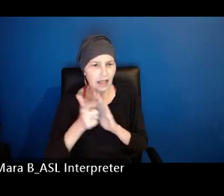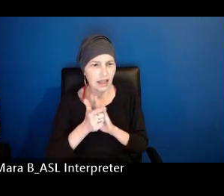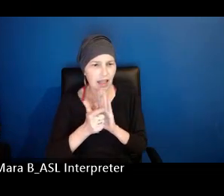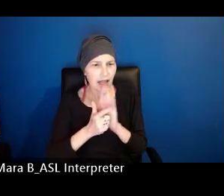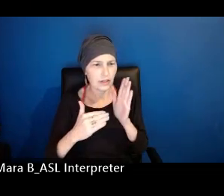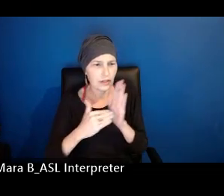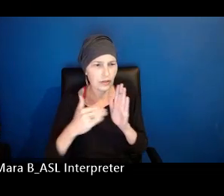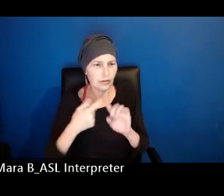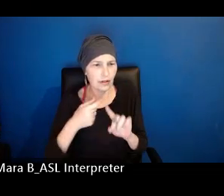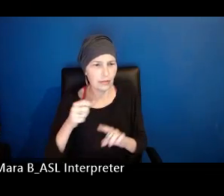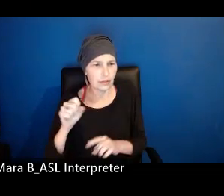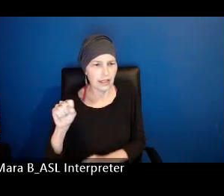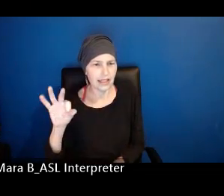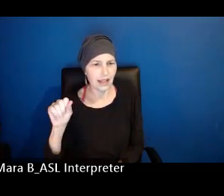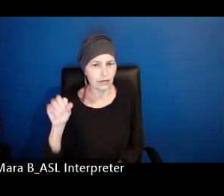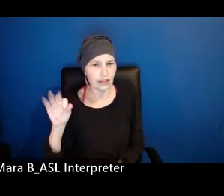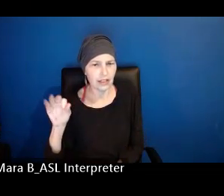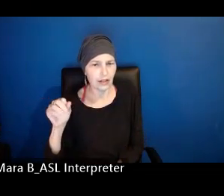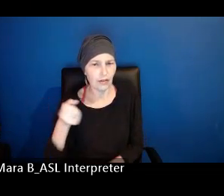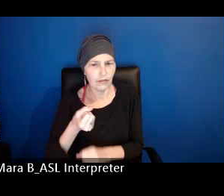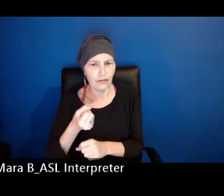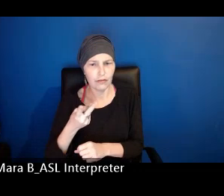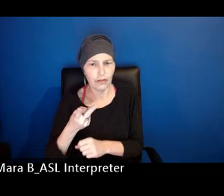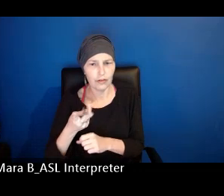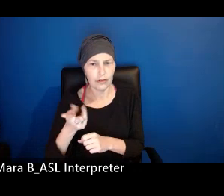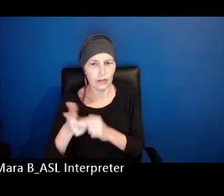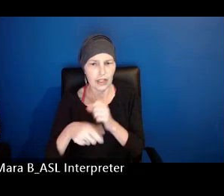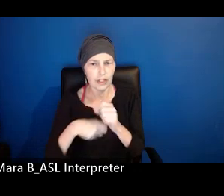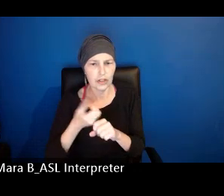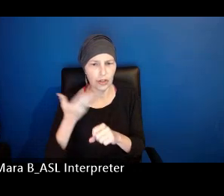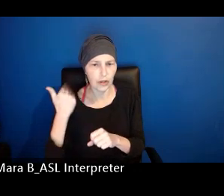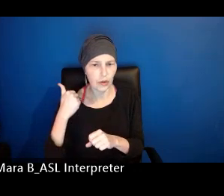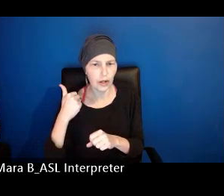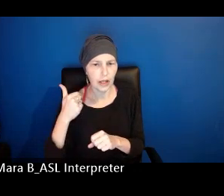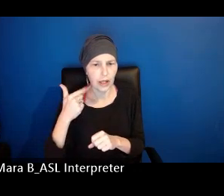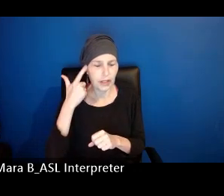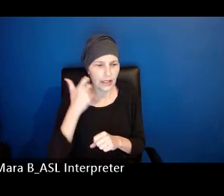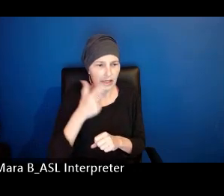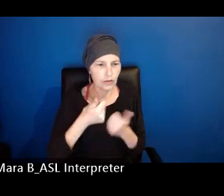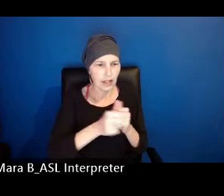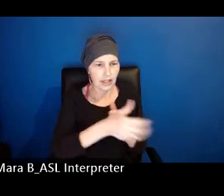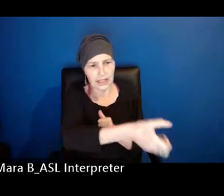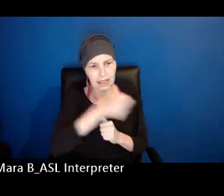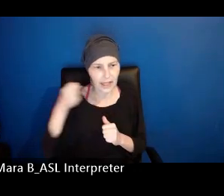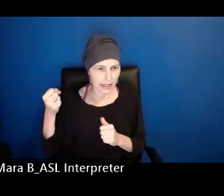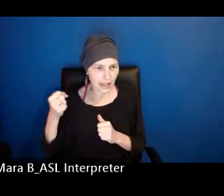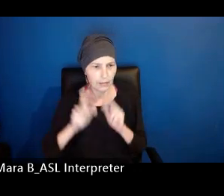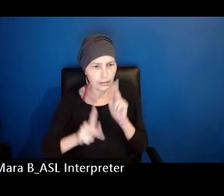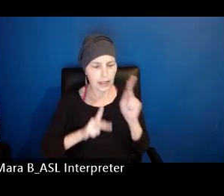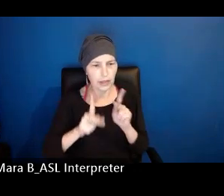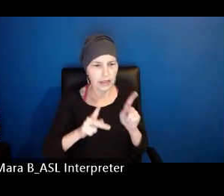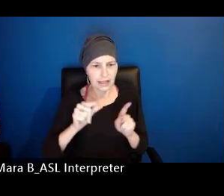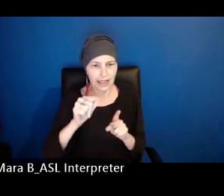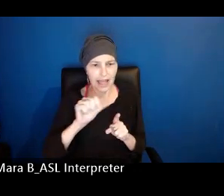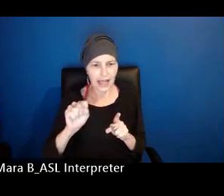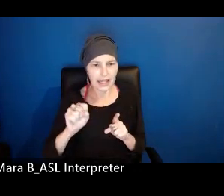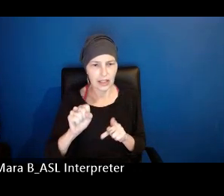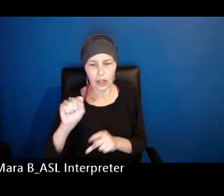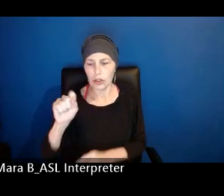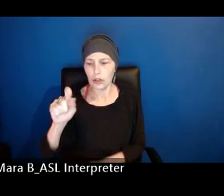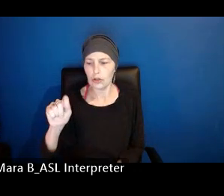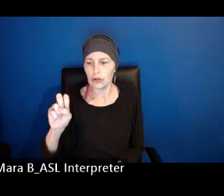San Francisco a couple of years ago when they tried to take people's gas stoves away from them, that the courts